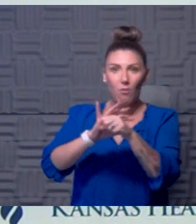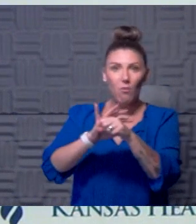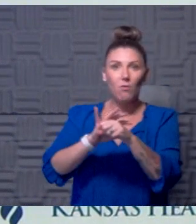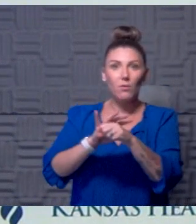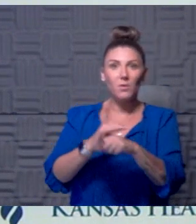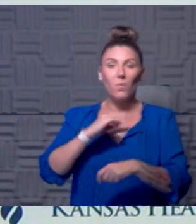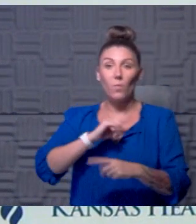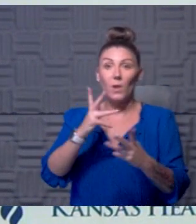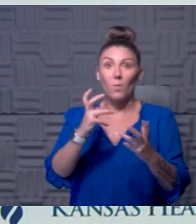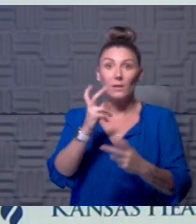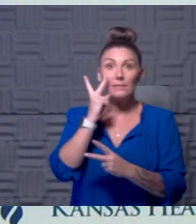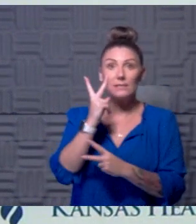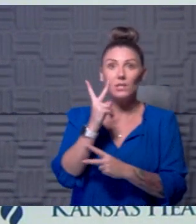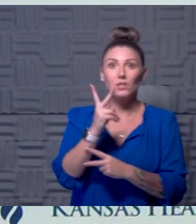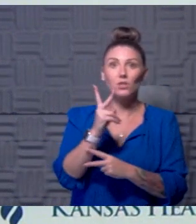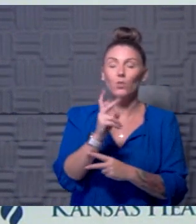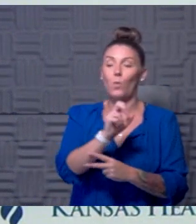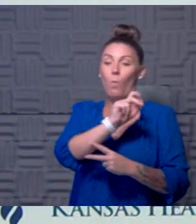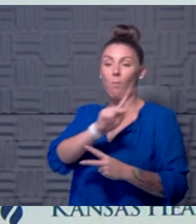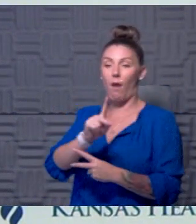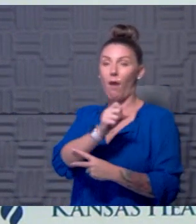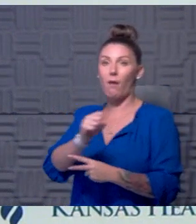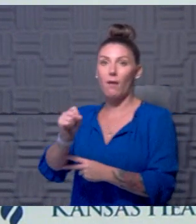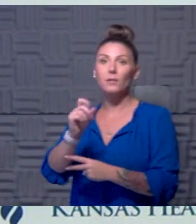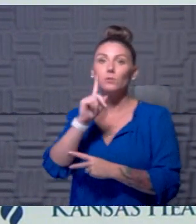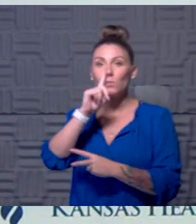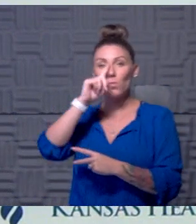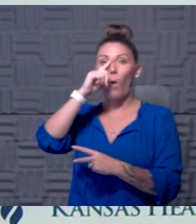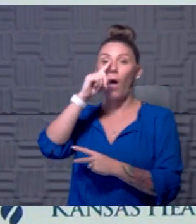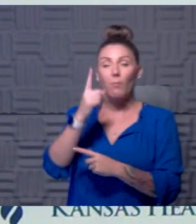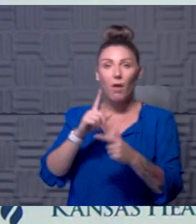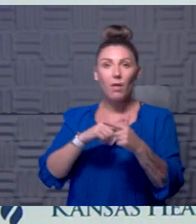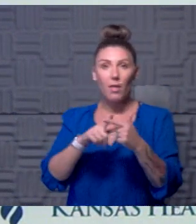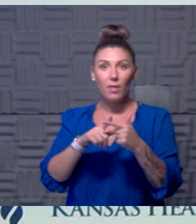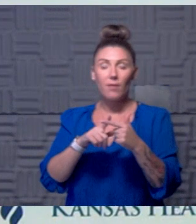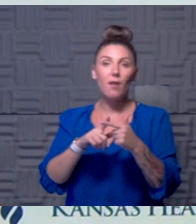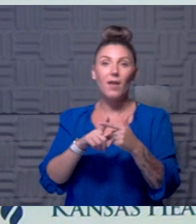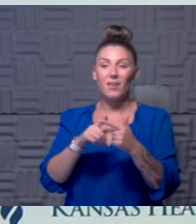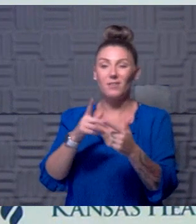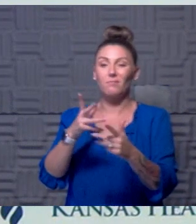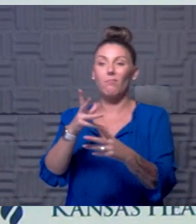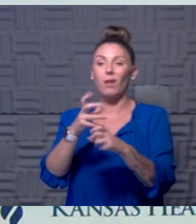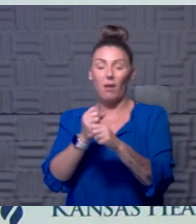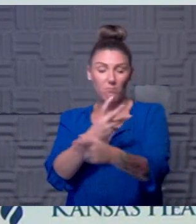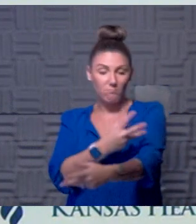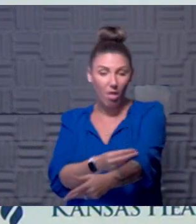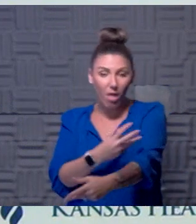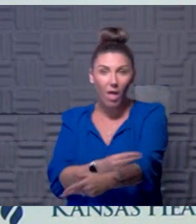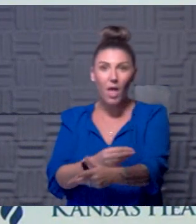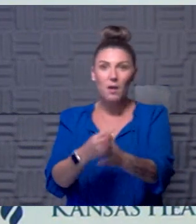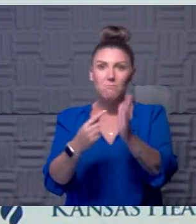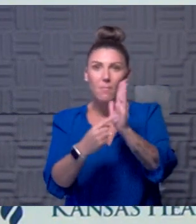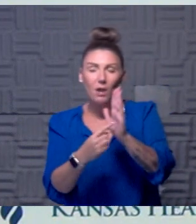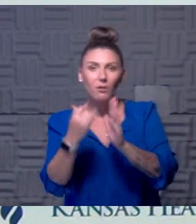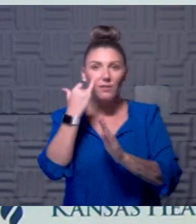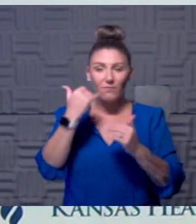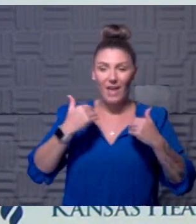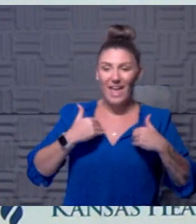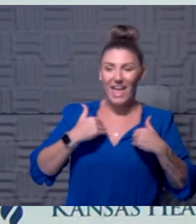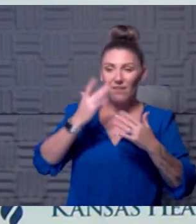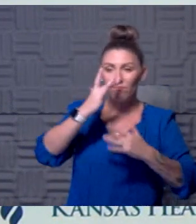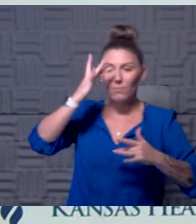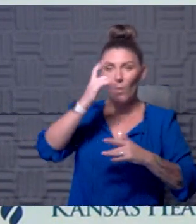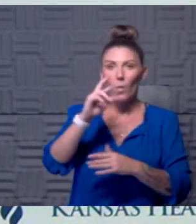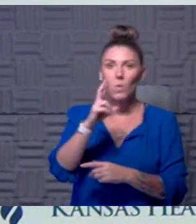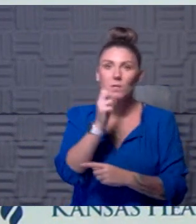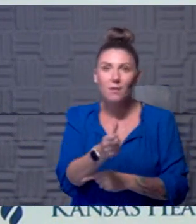to see you. So we would bring you back, we would swab you and also get some blood to make sure that we can monitor whether you have the disease or not, because